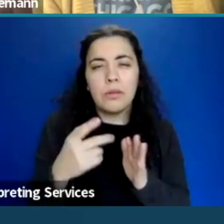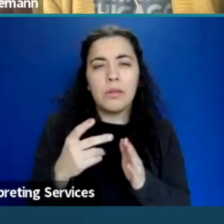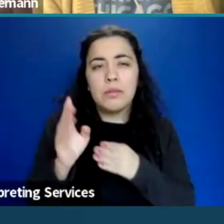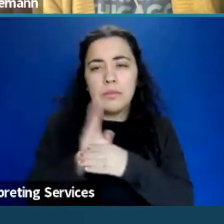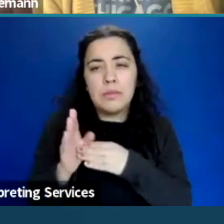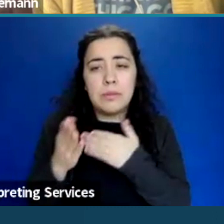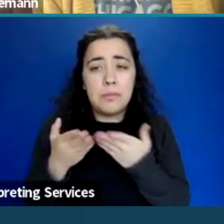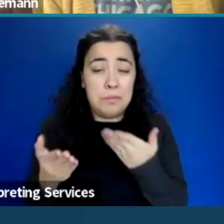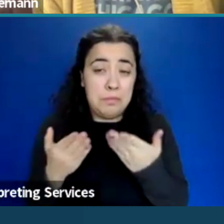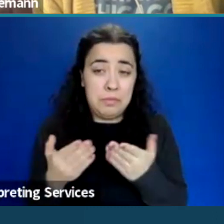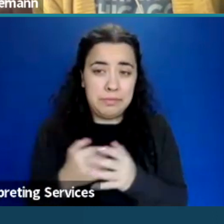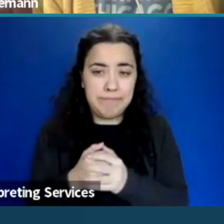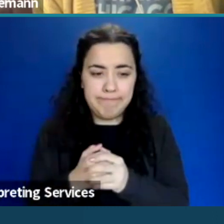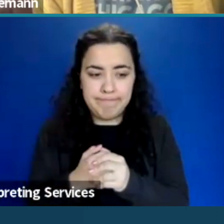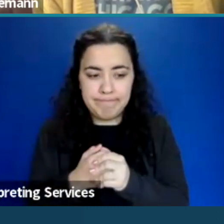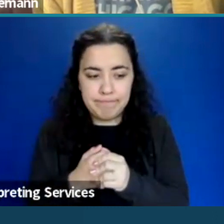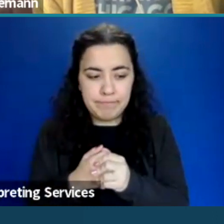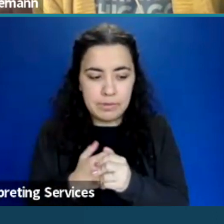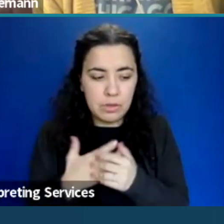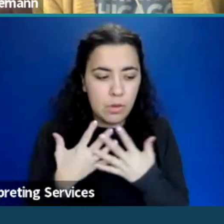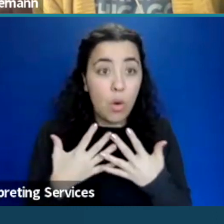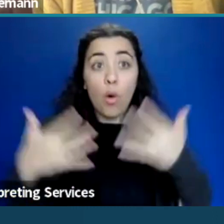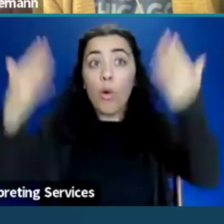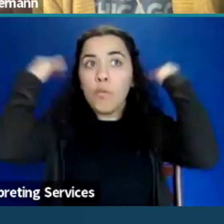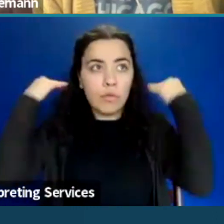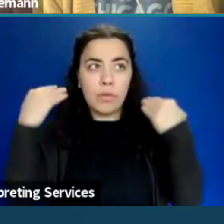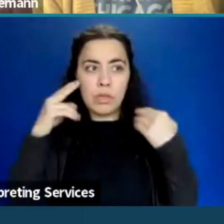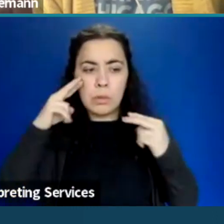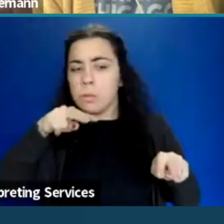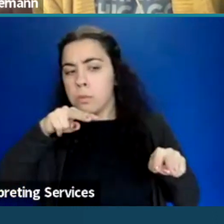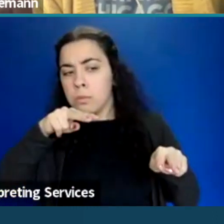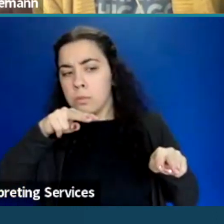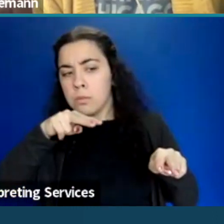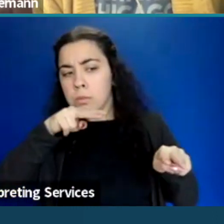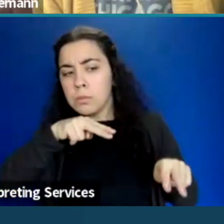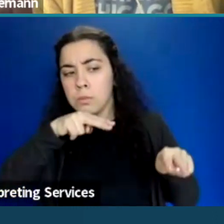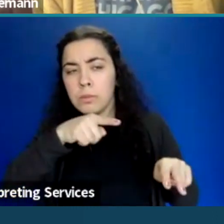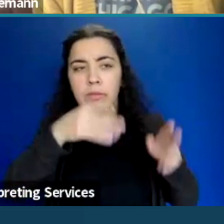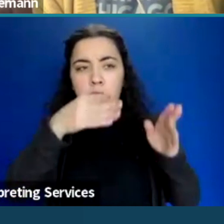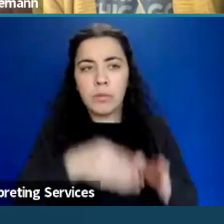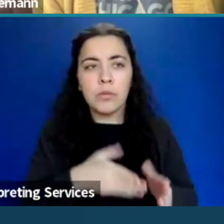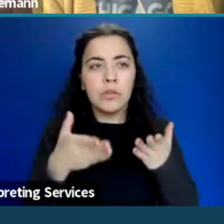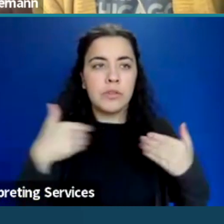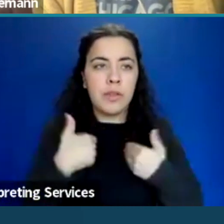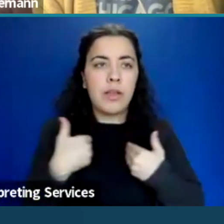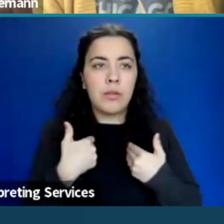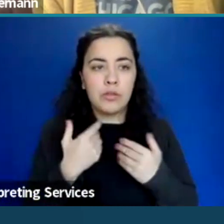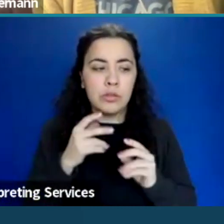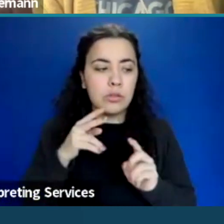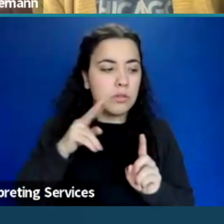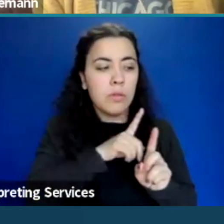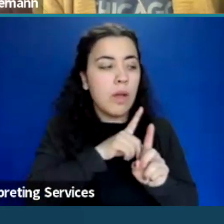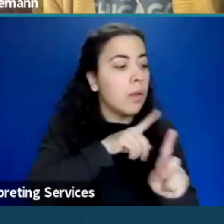being overly observant to anyone who comes in with a service animal and basically following them around